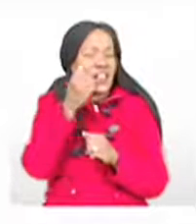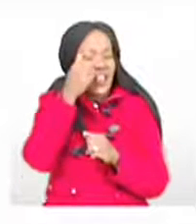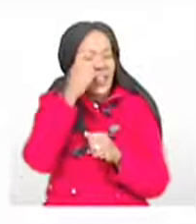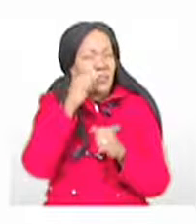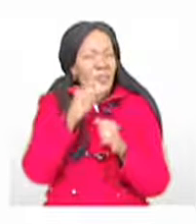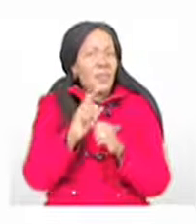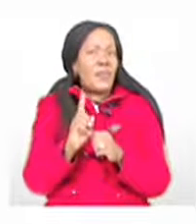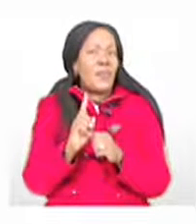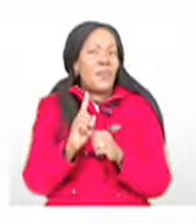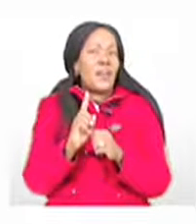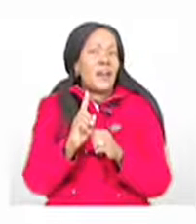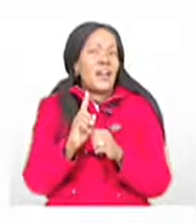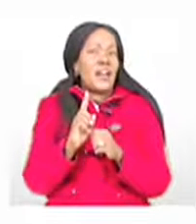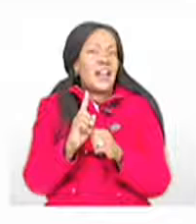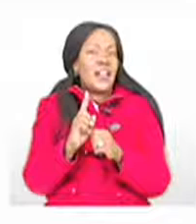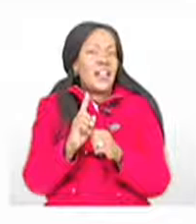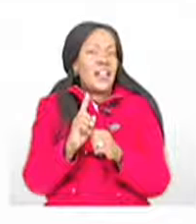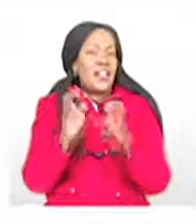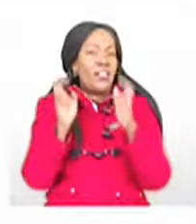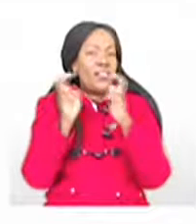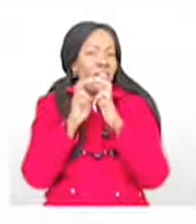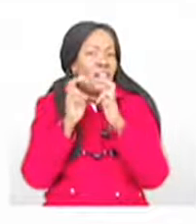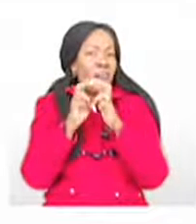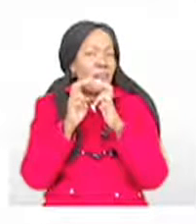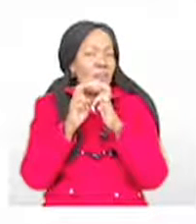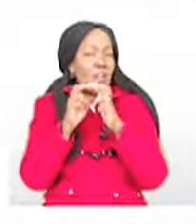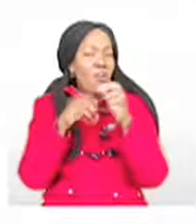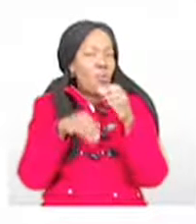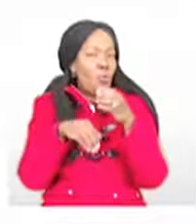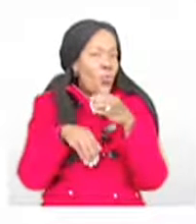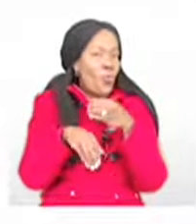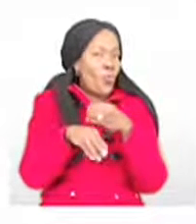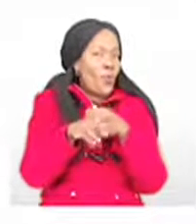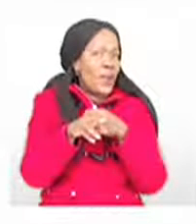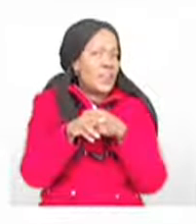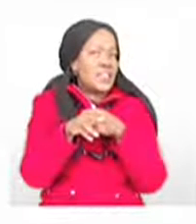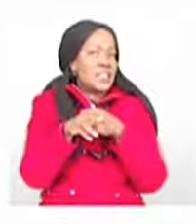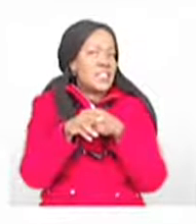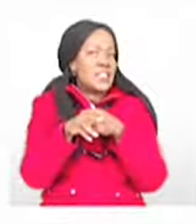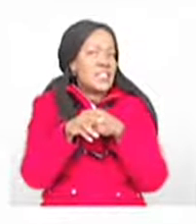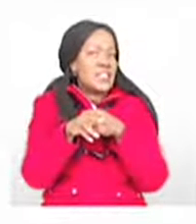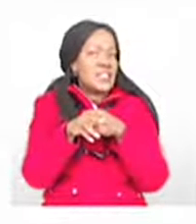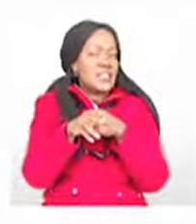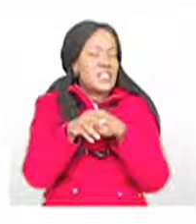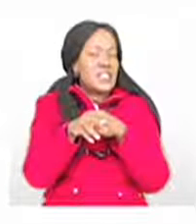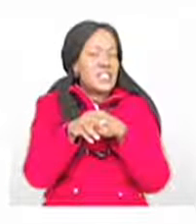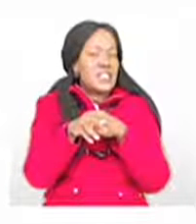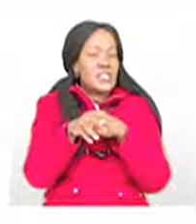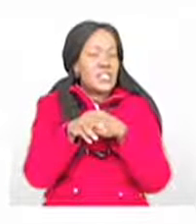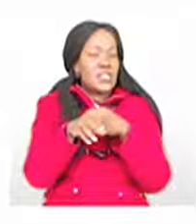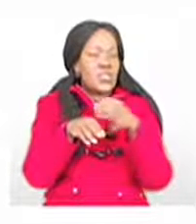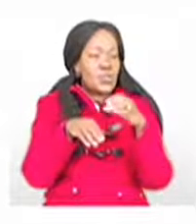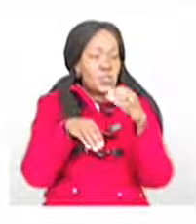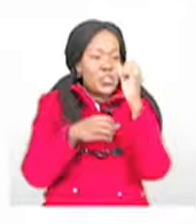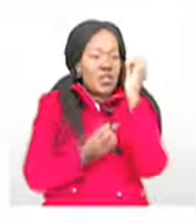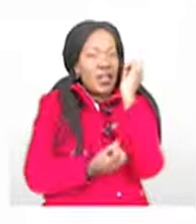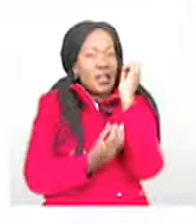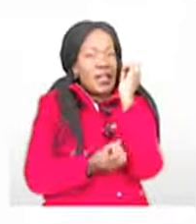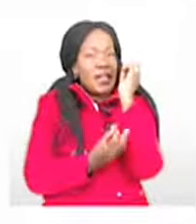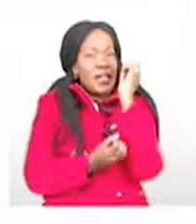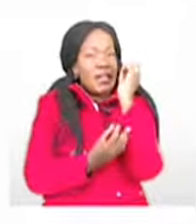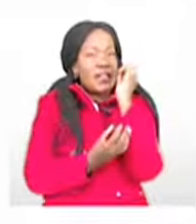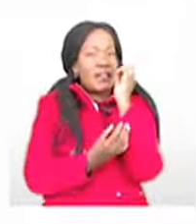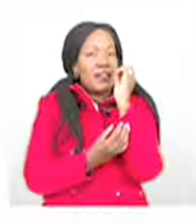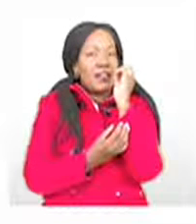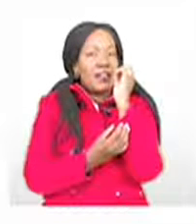I said. The mouse walked into the kitchen through the cat flap. That is supposed